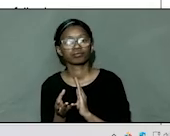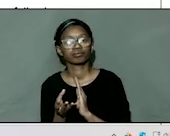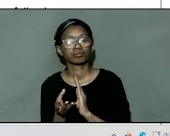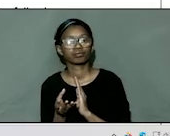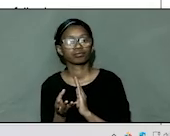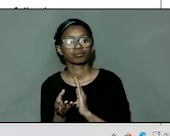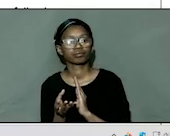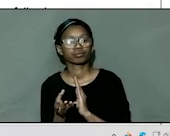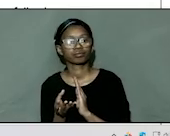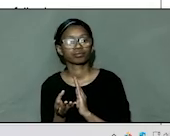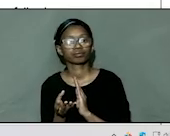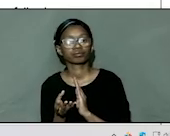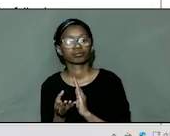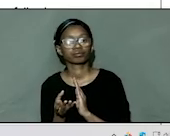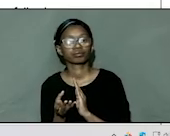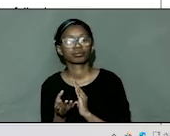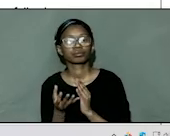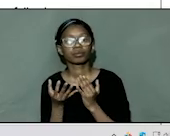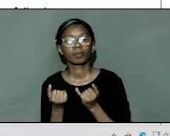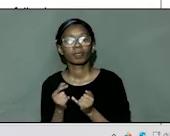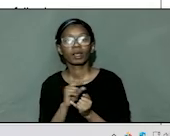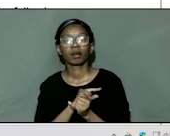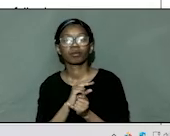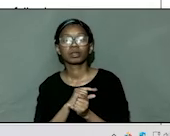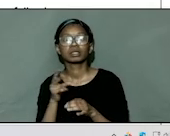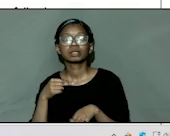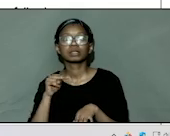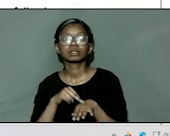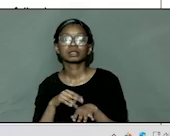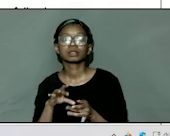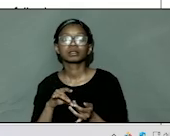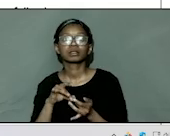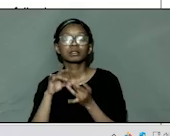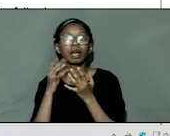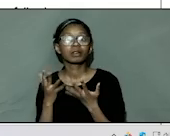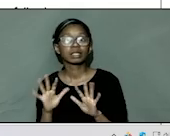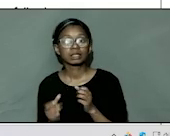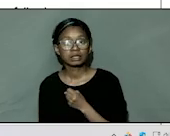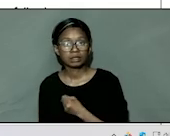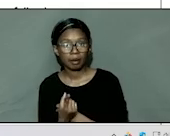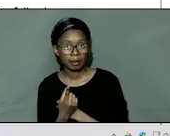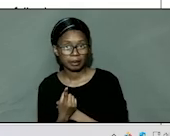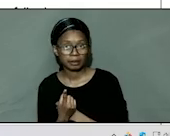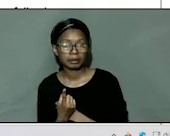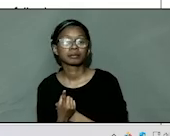point. And then because now natural selection has occurred,